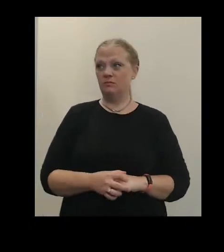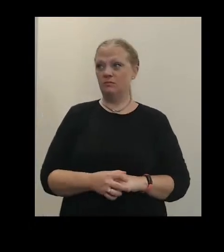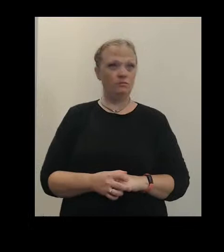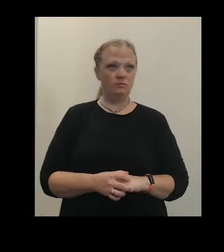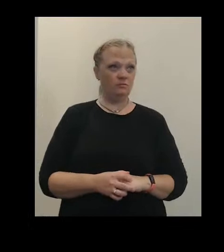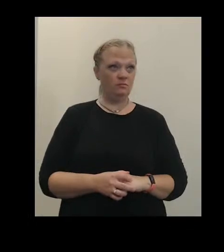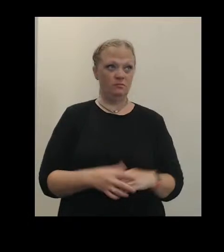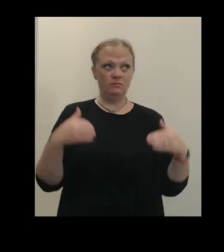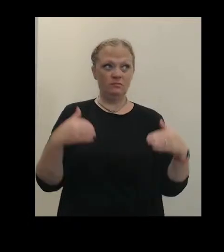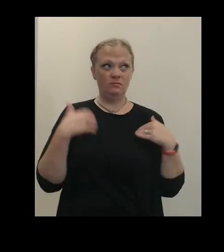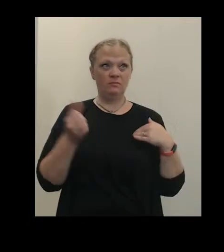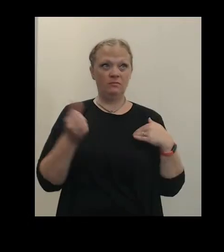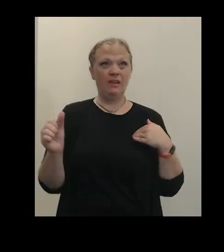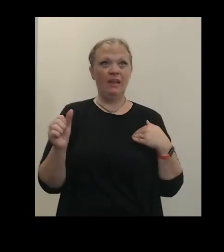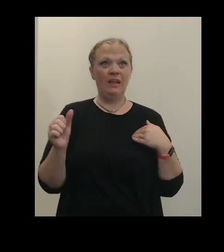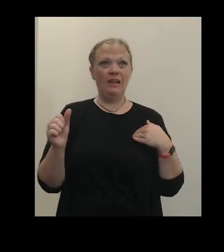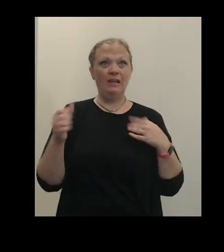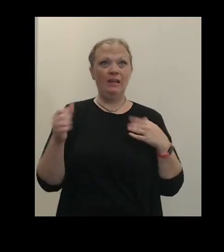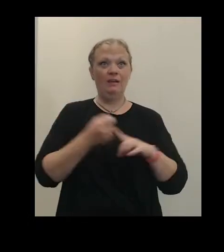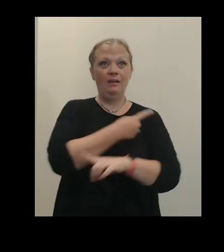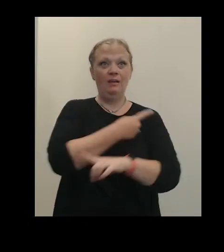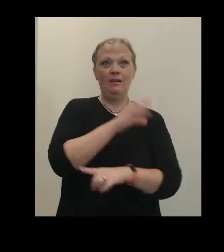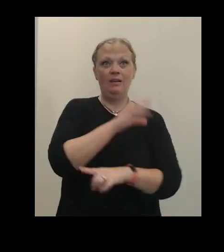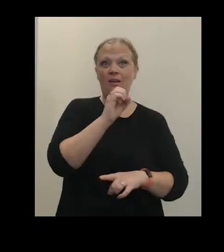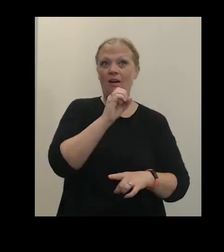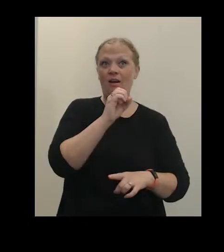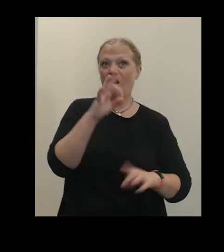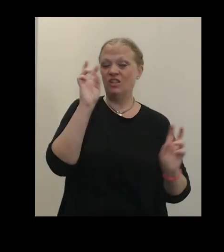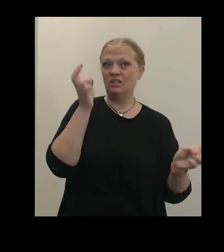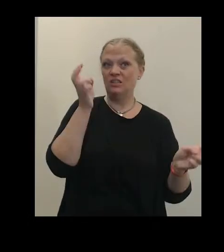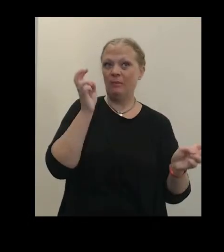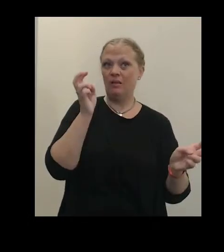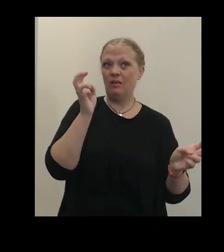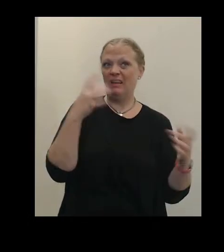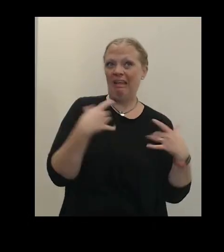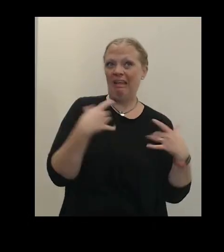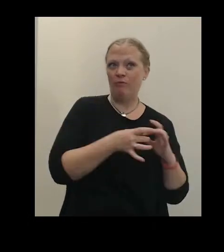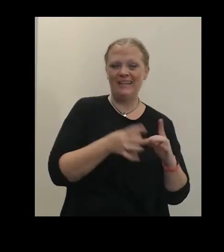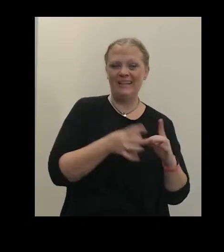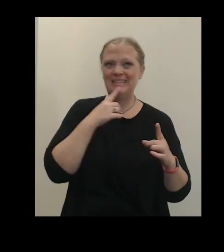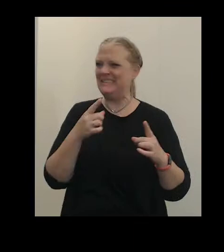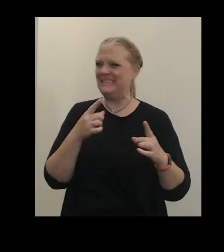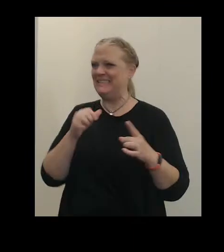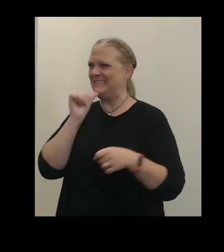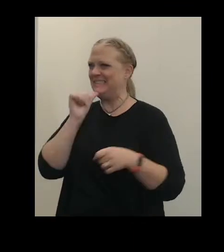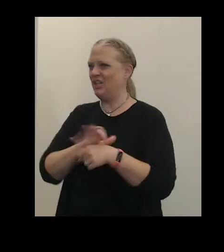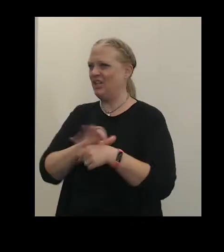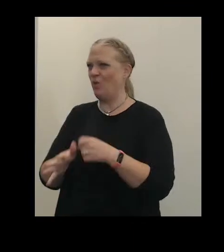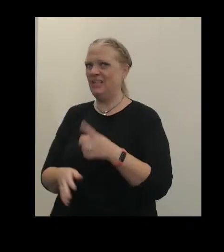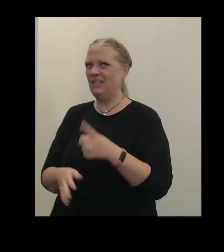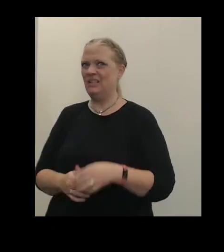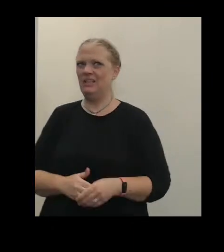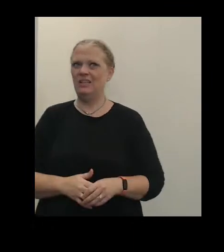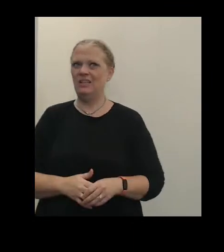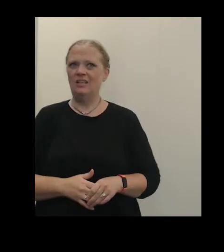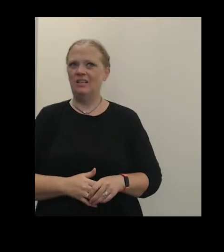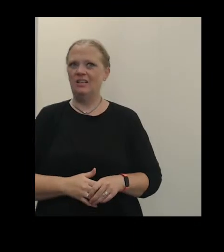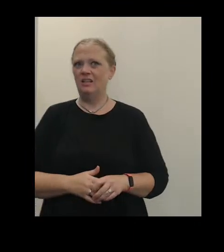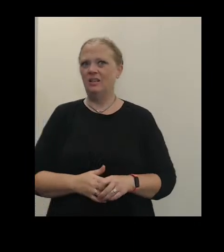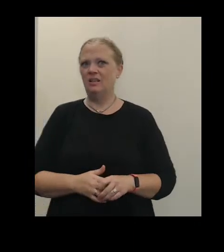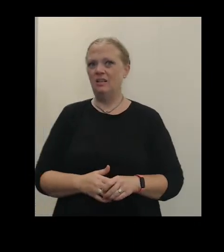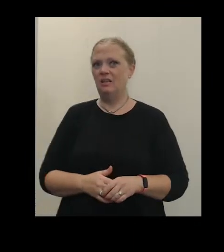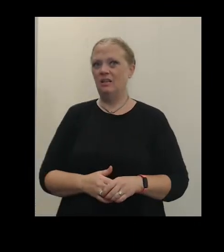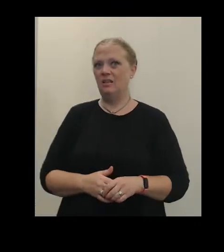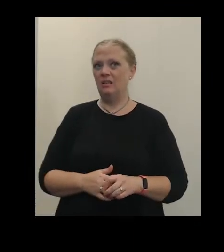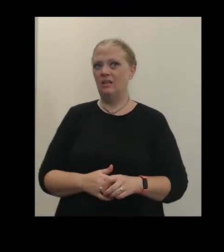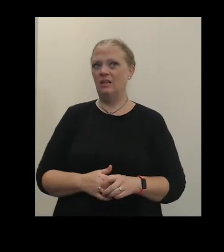Did we have any off-topic, health-related? I'm off topic, but not COVID. Will there